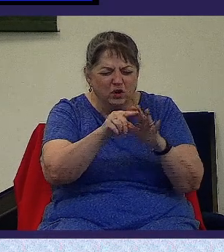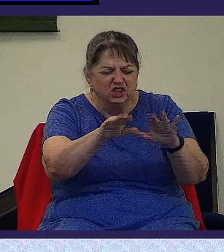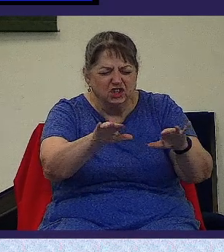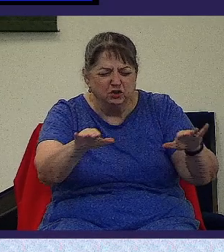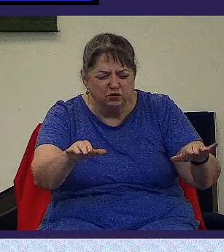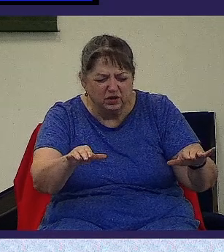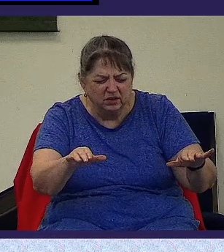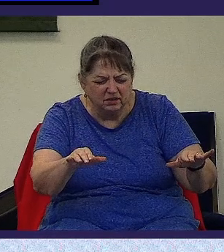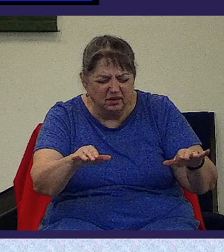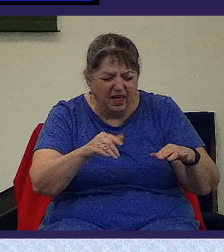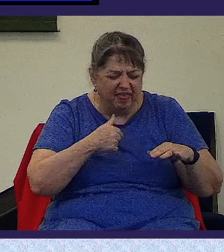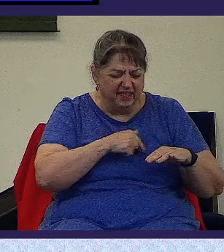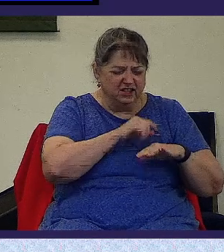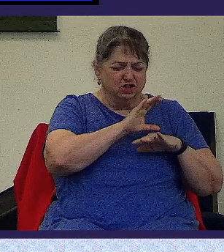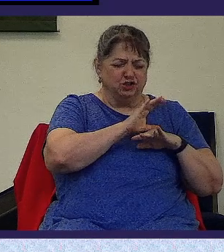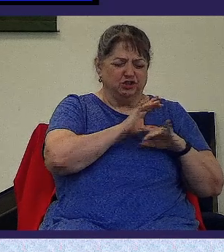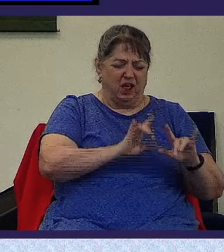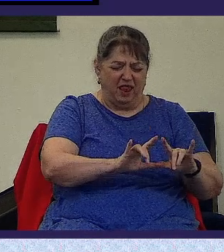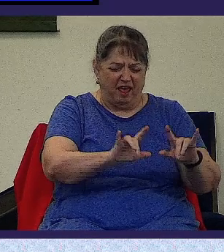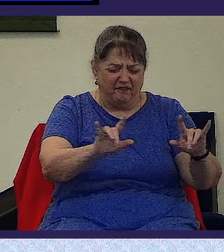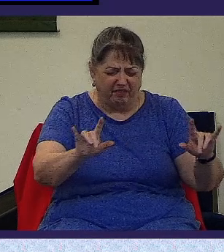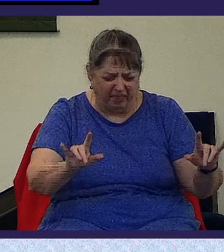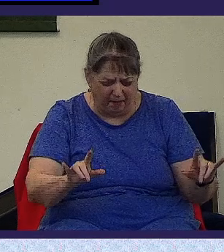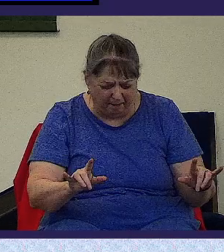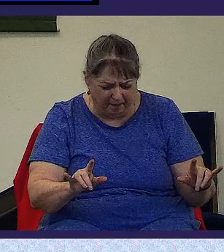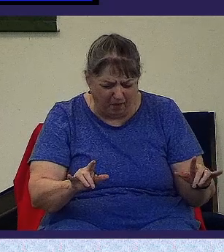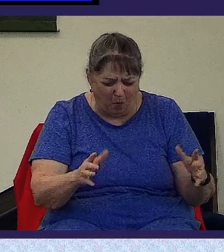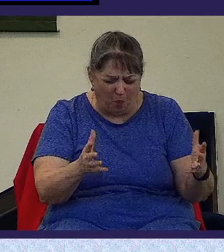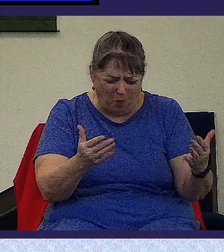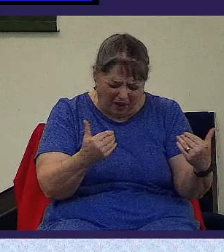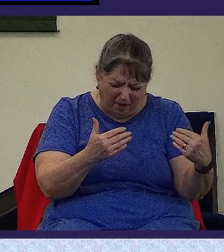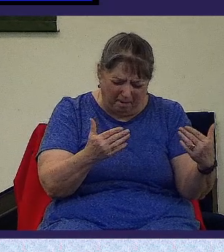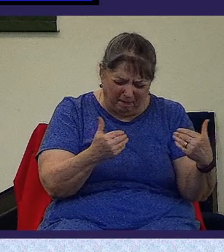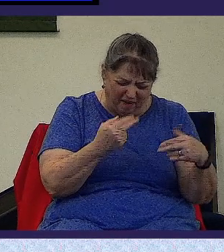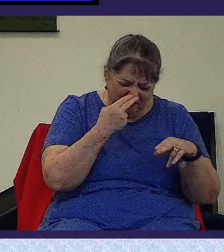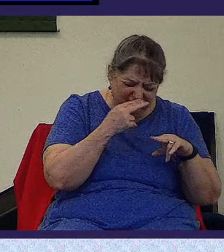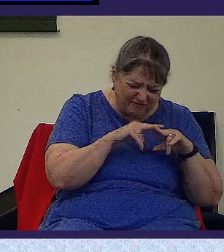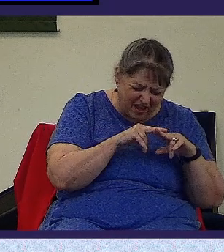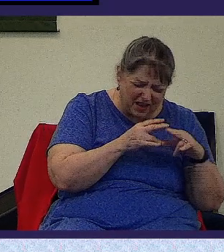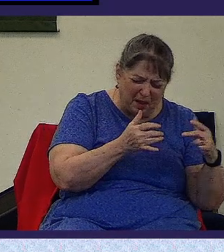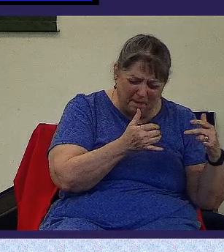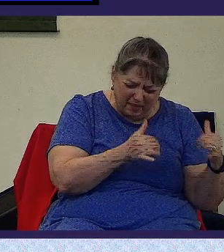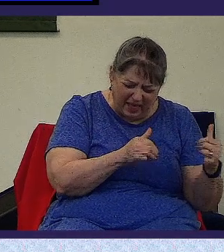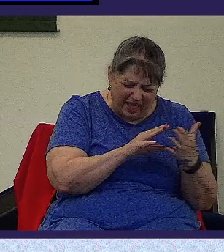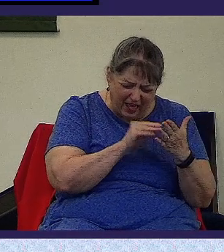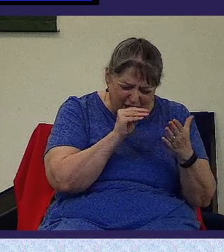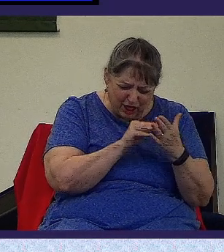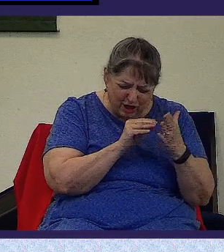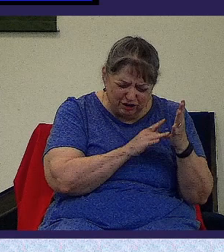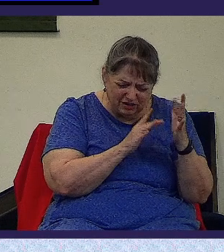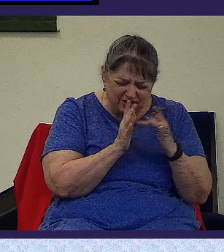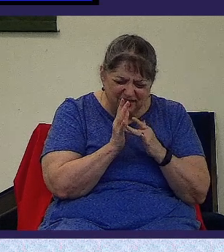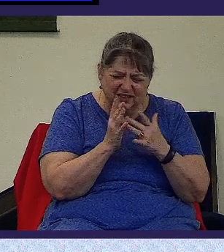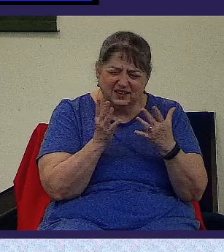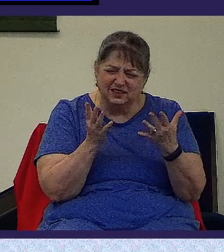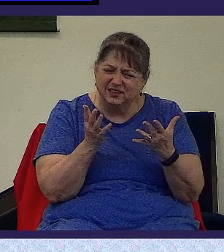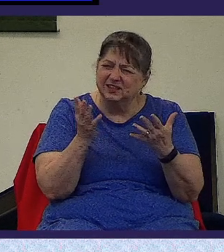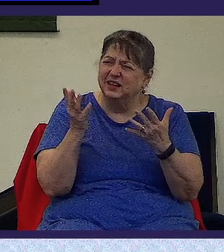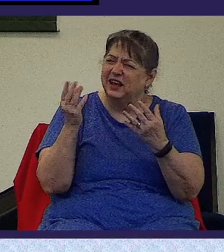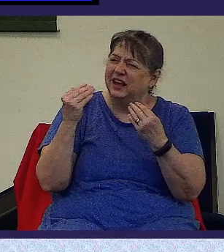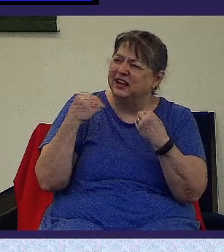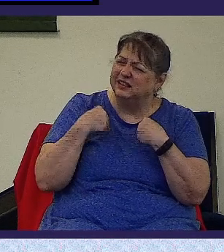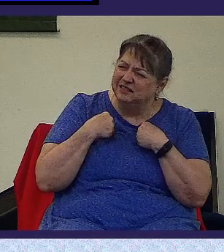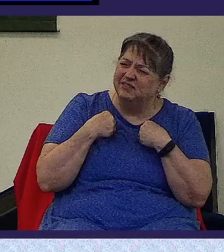to provide for them things that they can have fun with and enjoy and know that they're loved and embraced and so father continue to provide